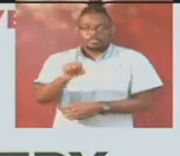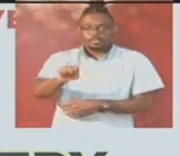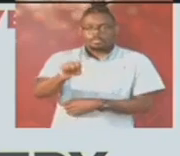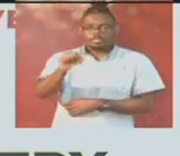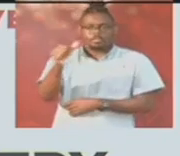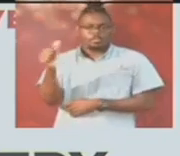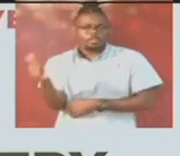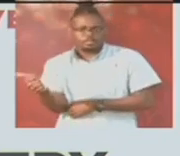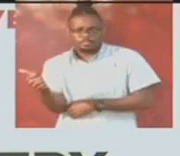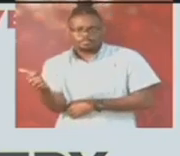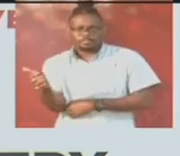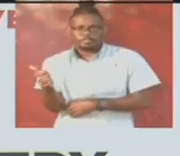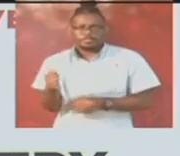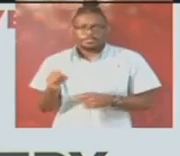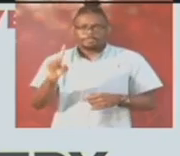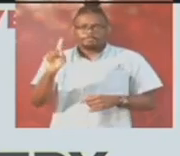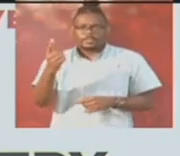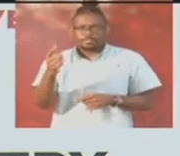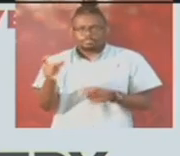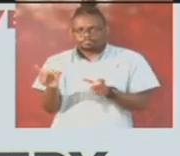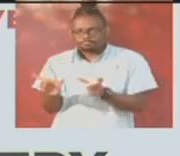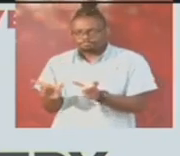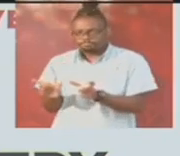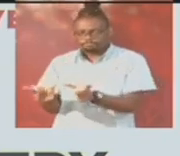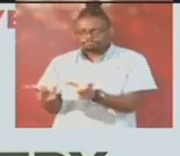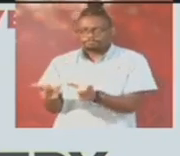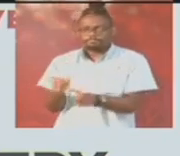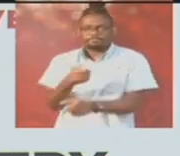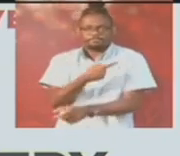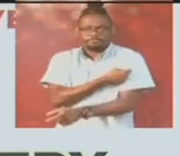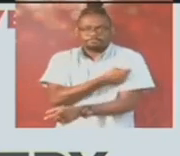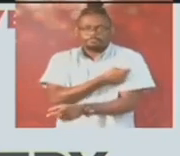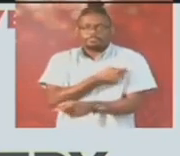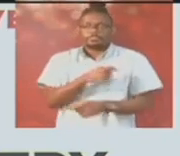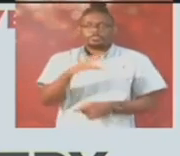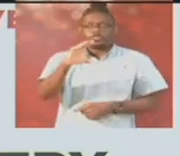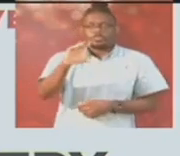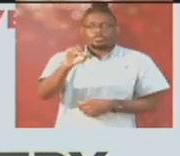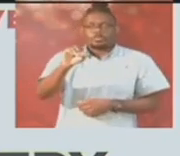of vaccines through the COVAX facility of